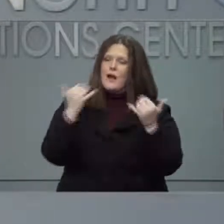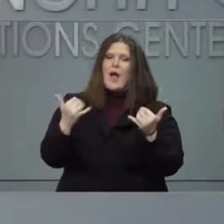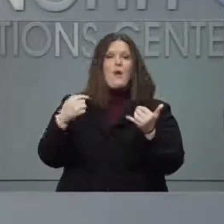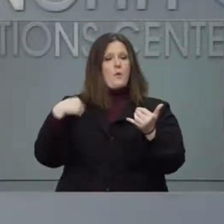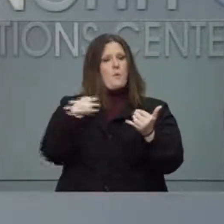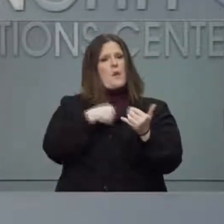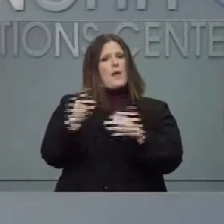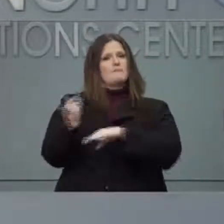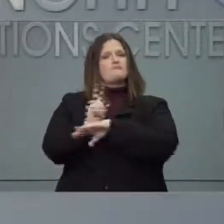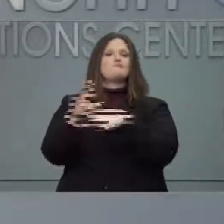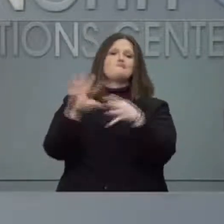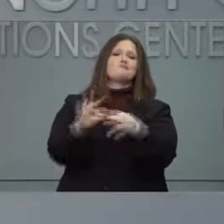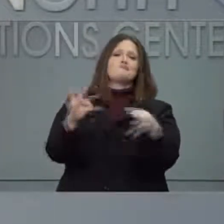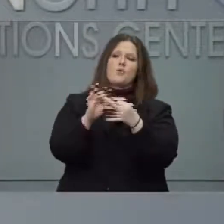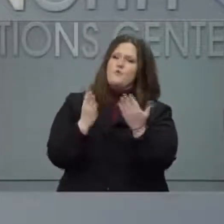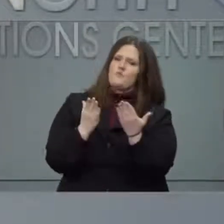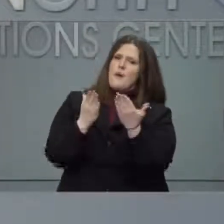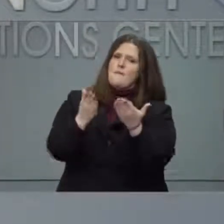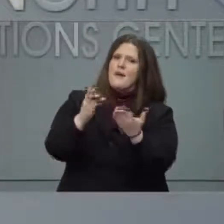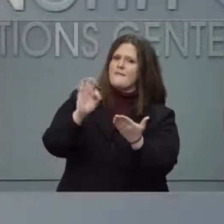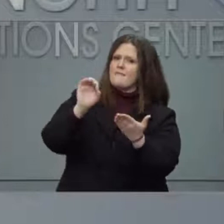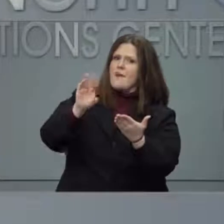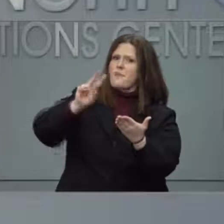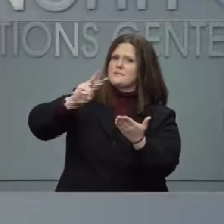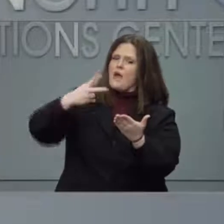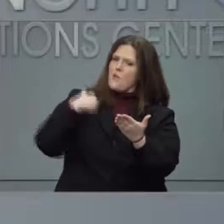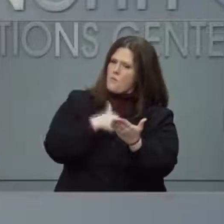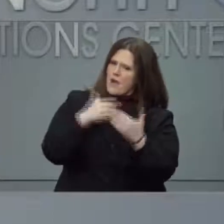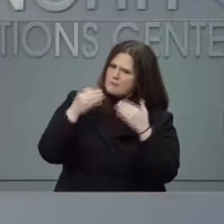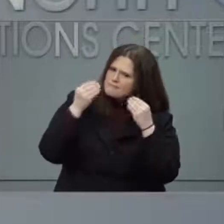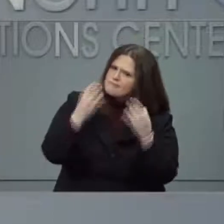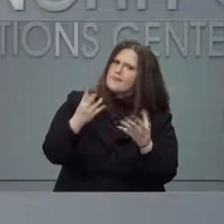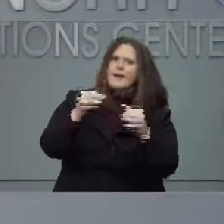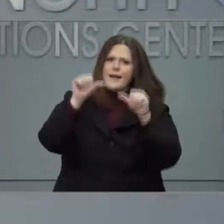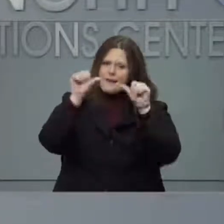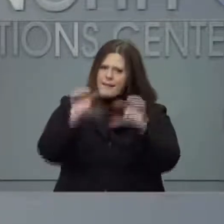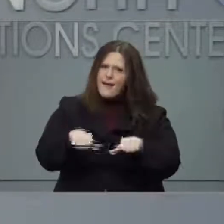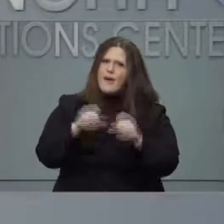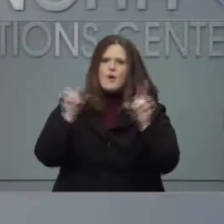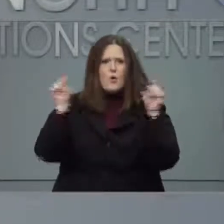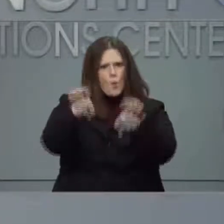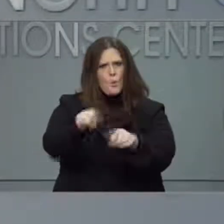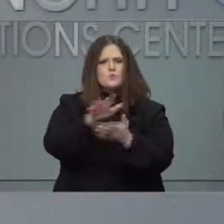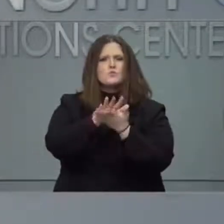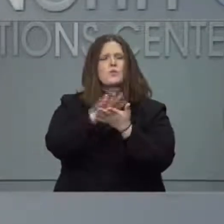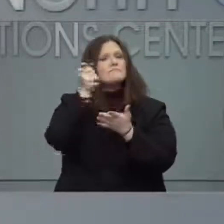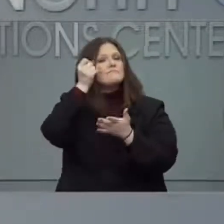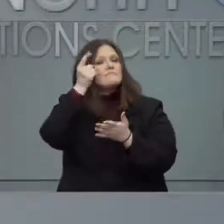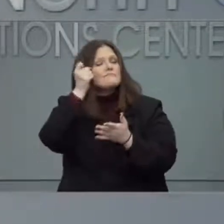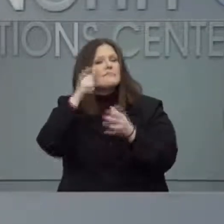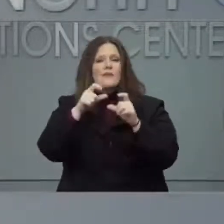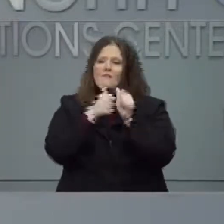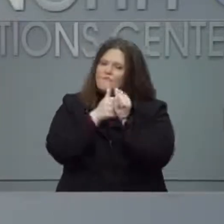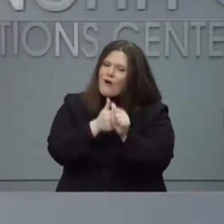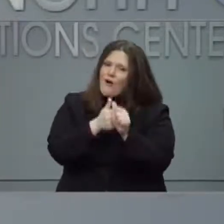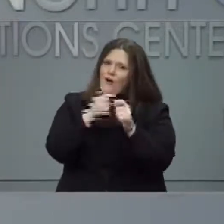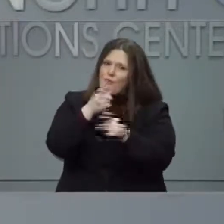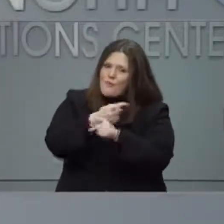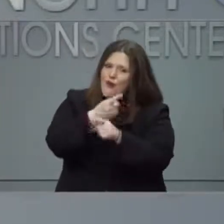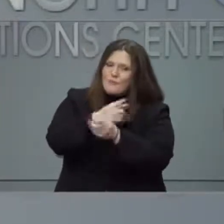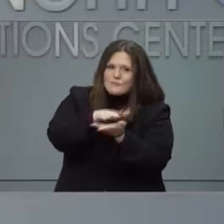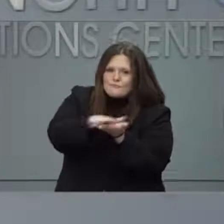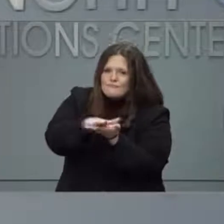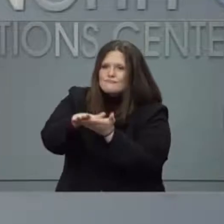2nd that in-person learning can happen safely when proper health protocols are followed. Getting children